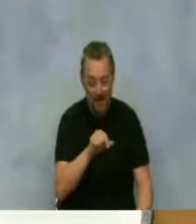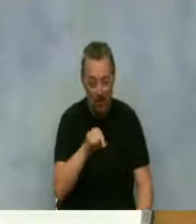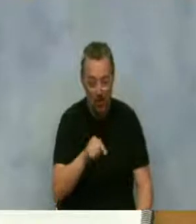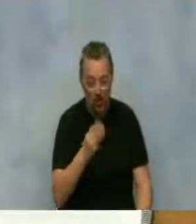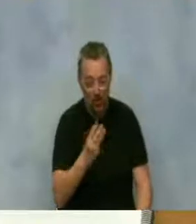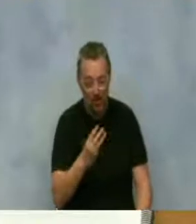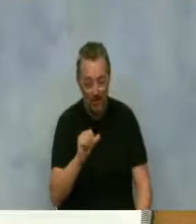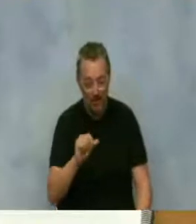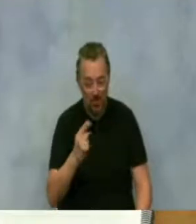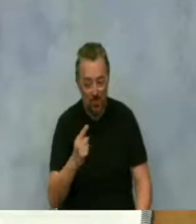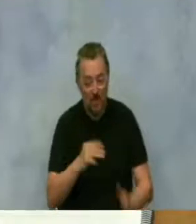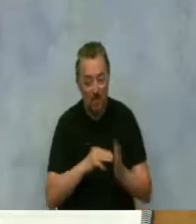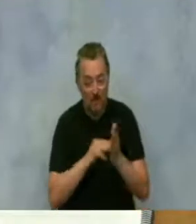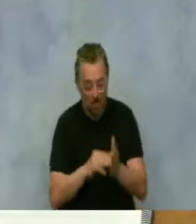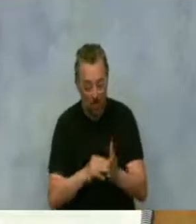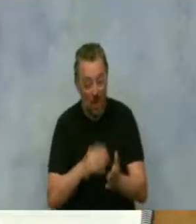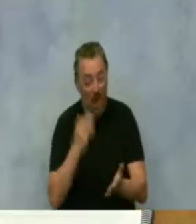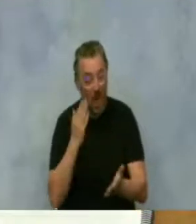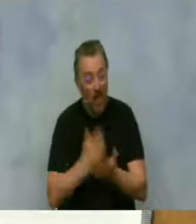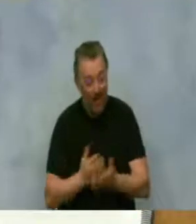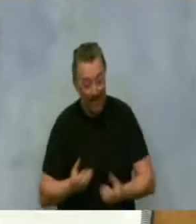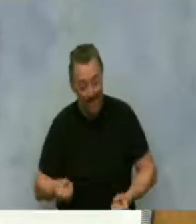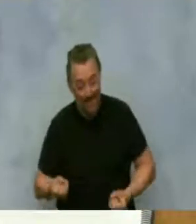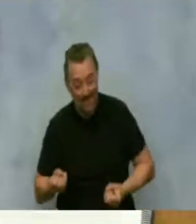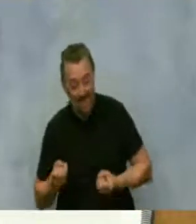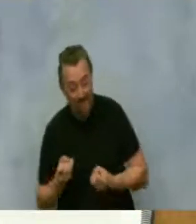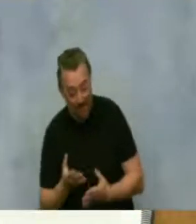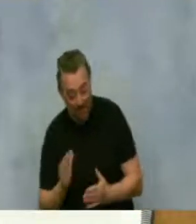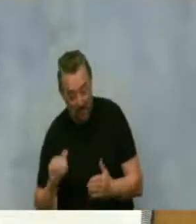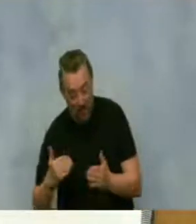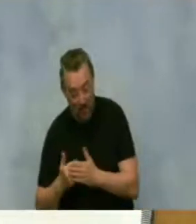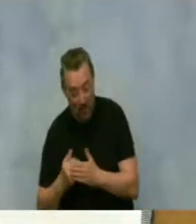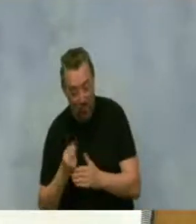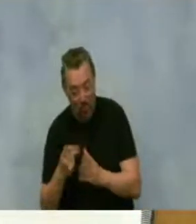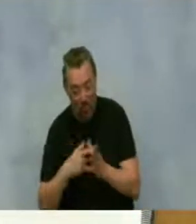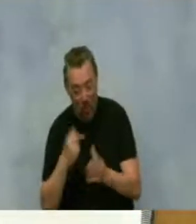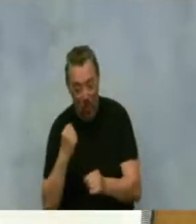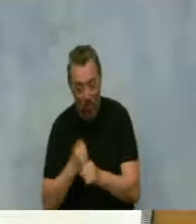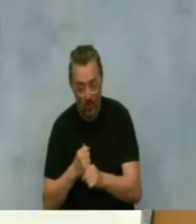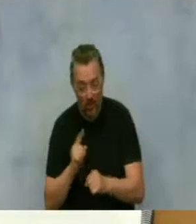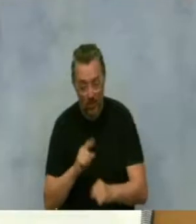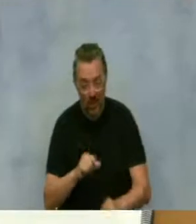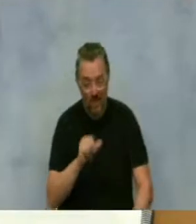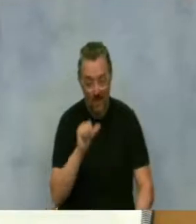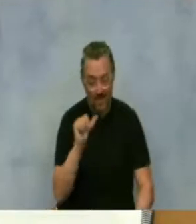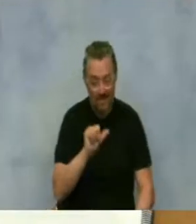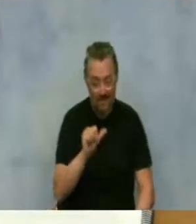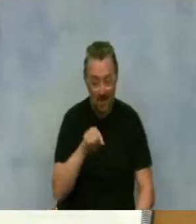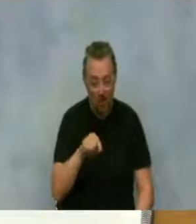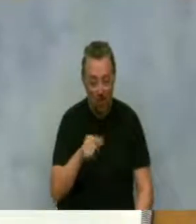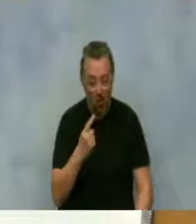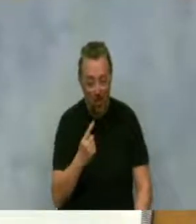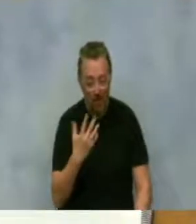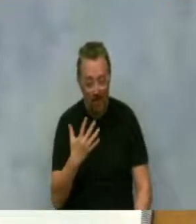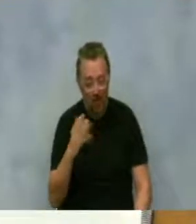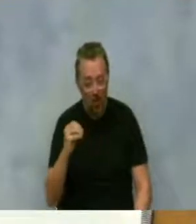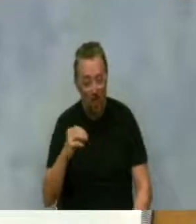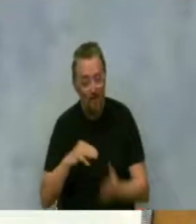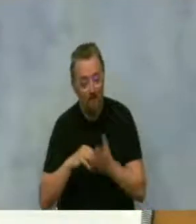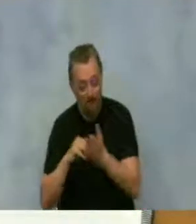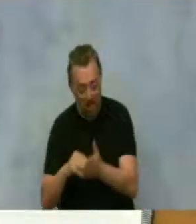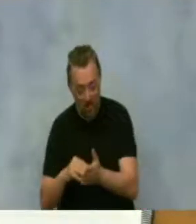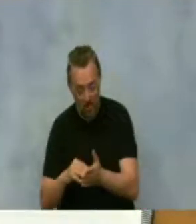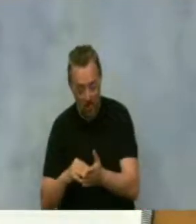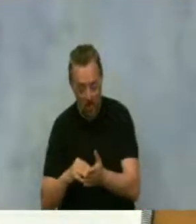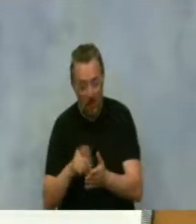£66.361 million. The actual spend to the 12th of August 2022 is £16.150 million.